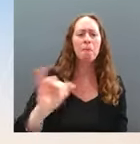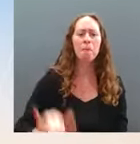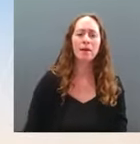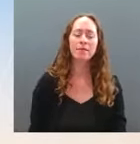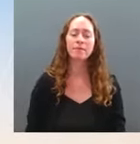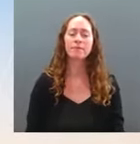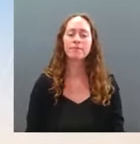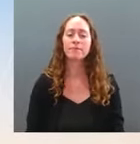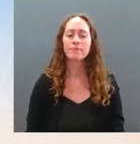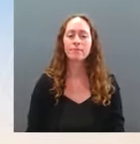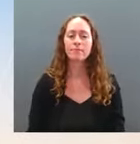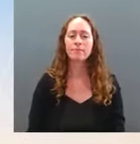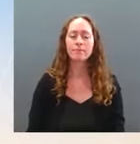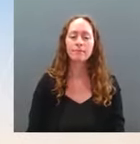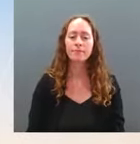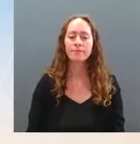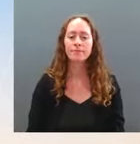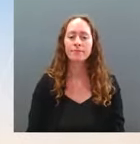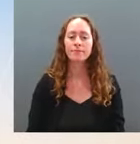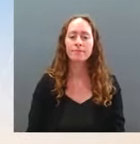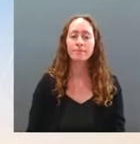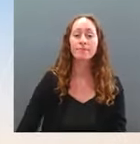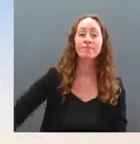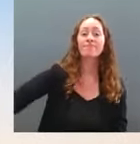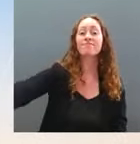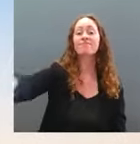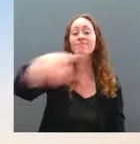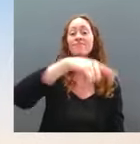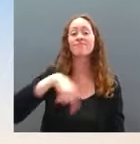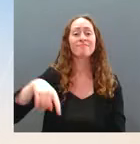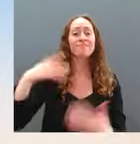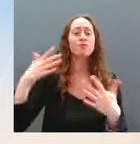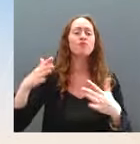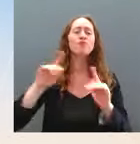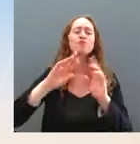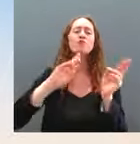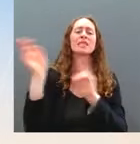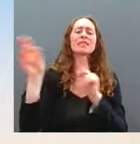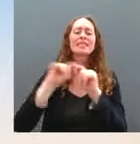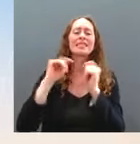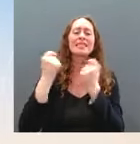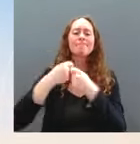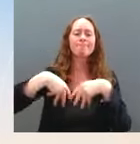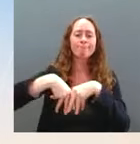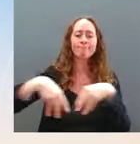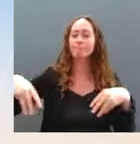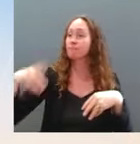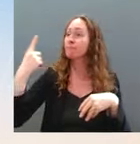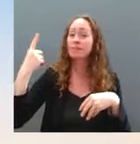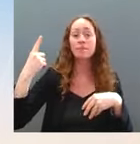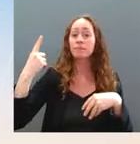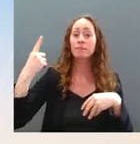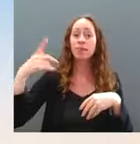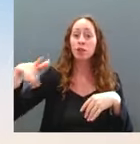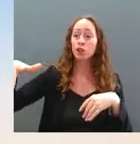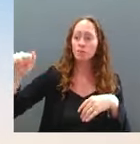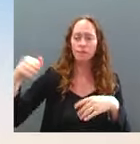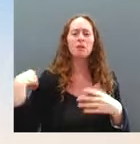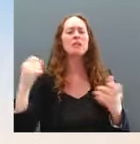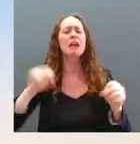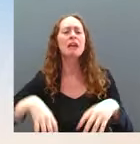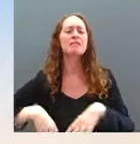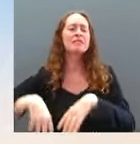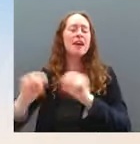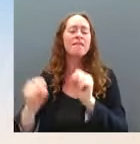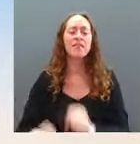who is stepping into their shoes where needed in the office. When the last president wanted to host a big event for a Supreme Court nominee here